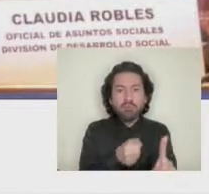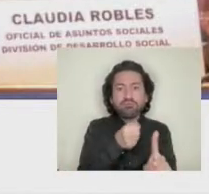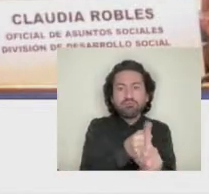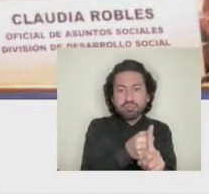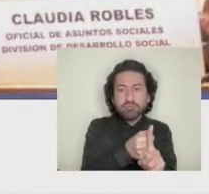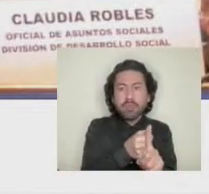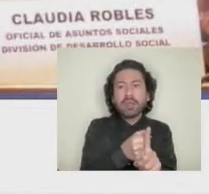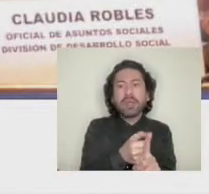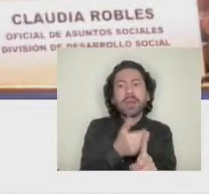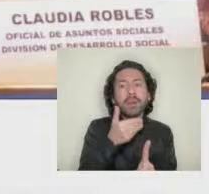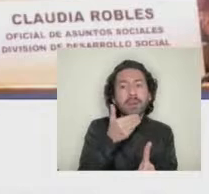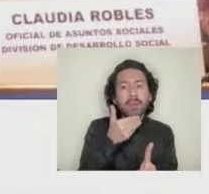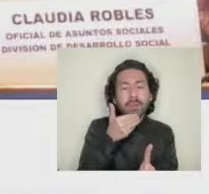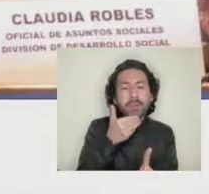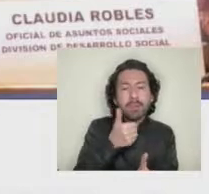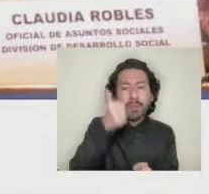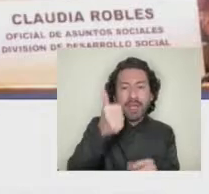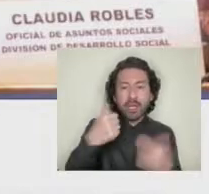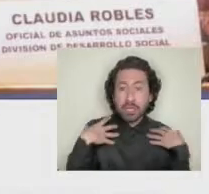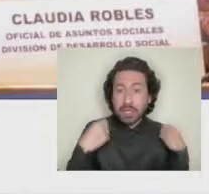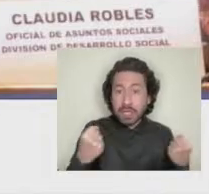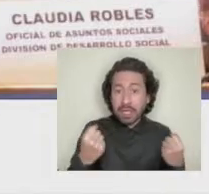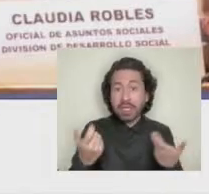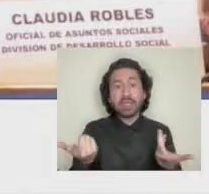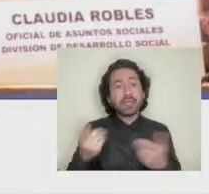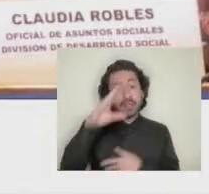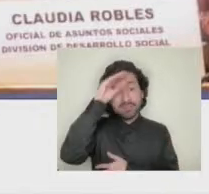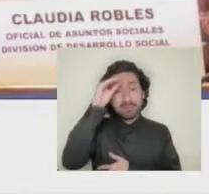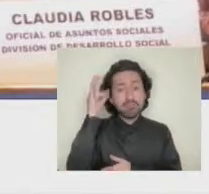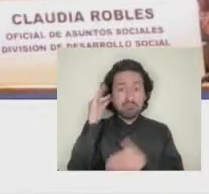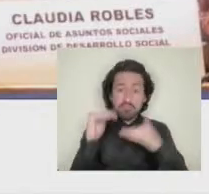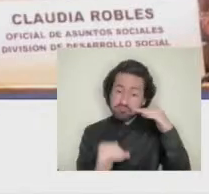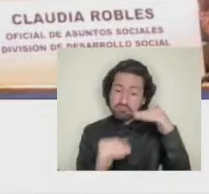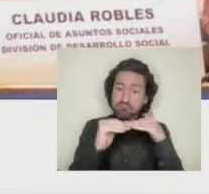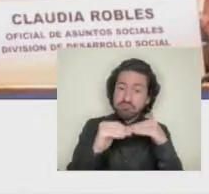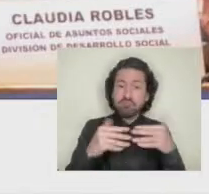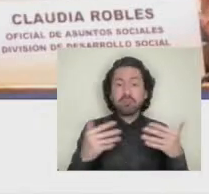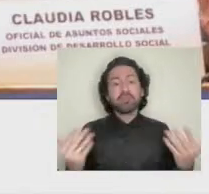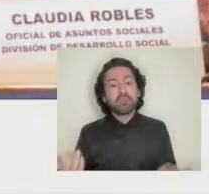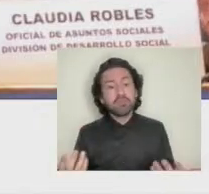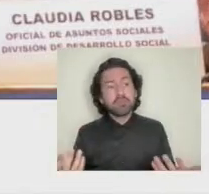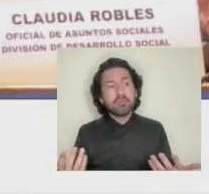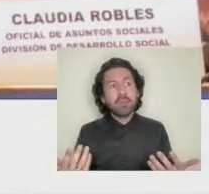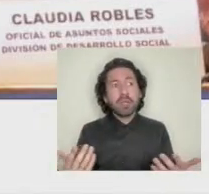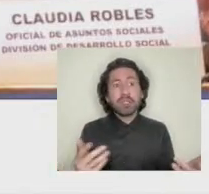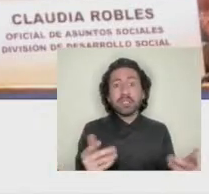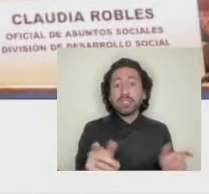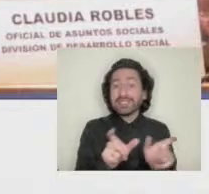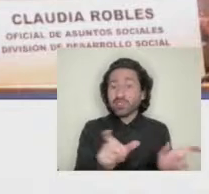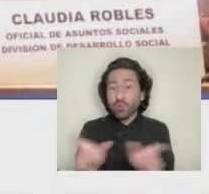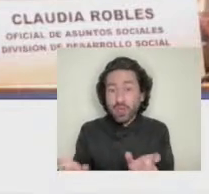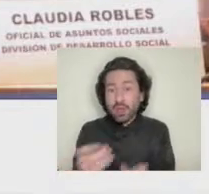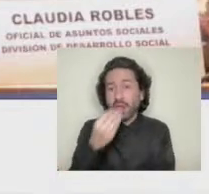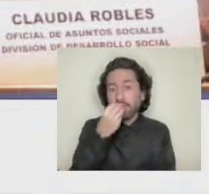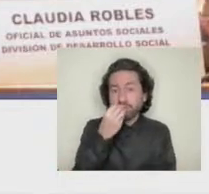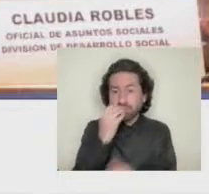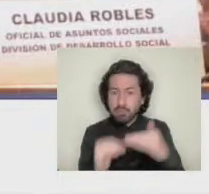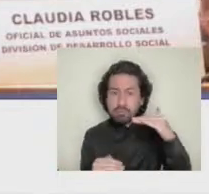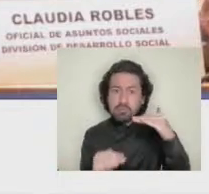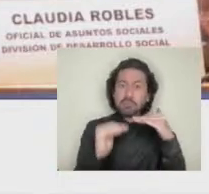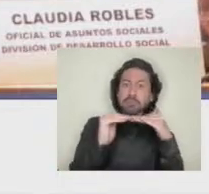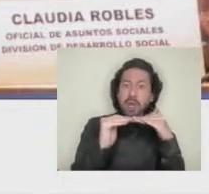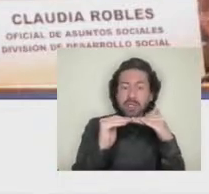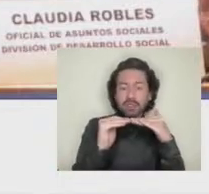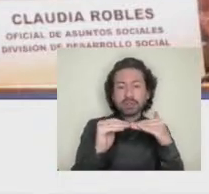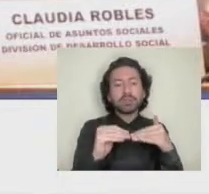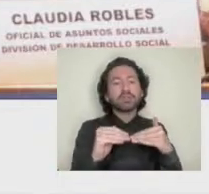upon improving health indicators, the reduction of gender inequalities, the increase of food security, and